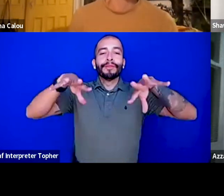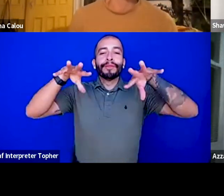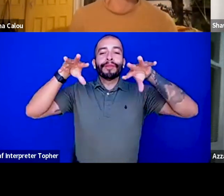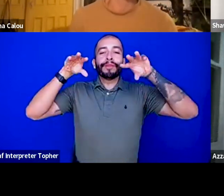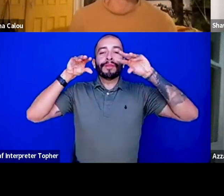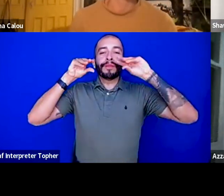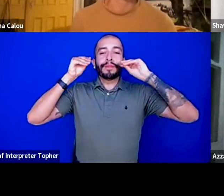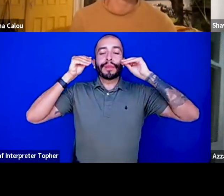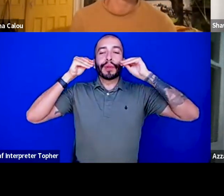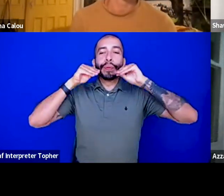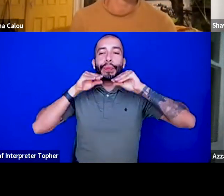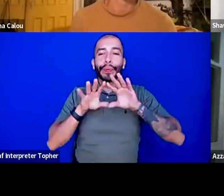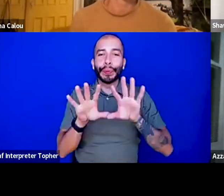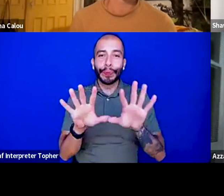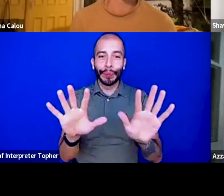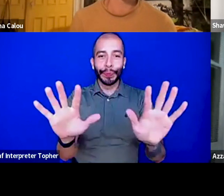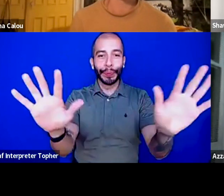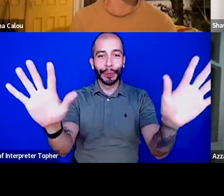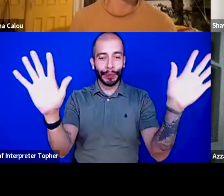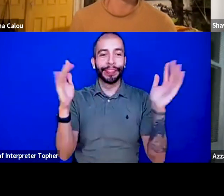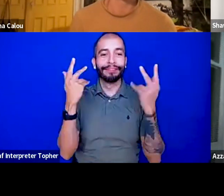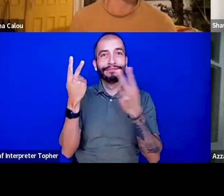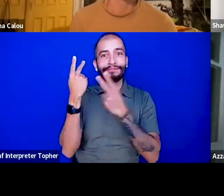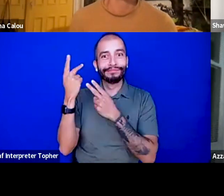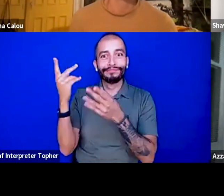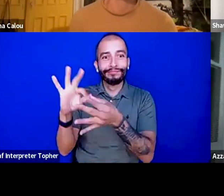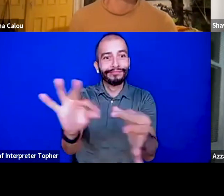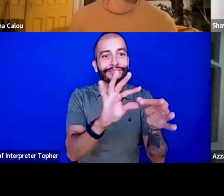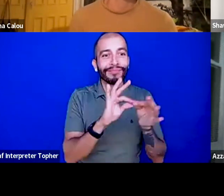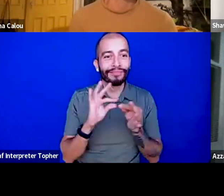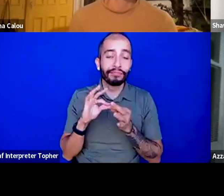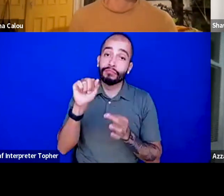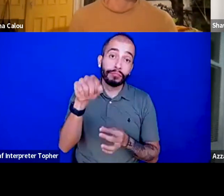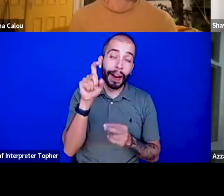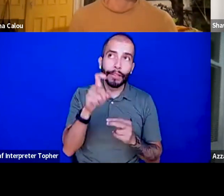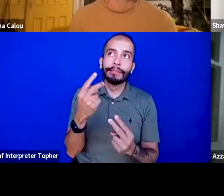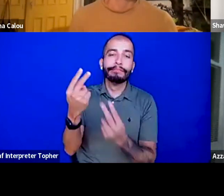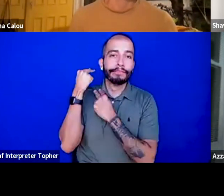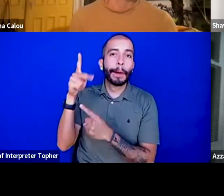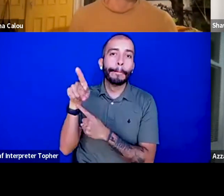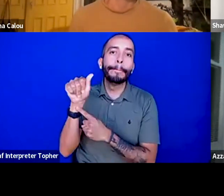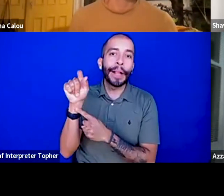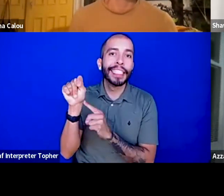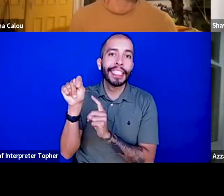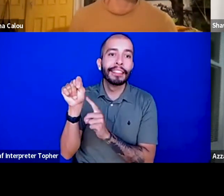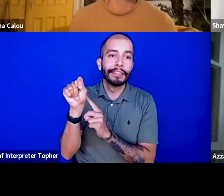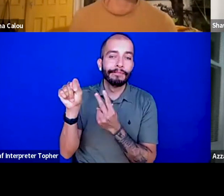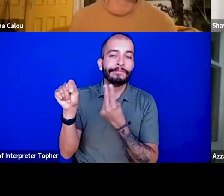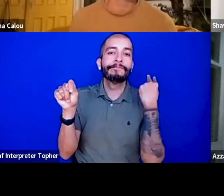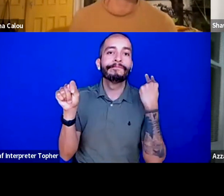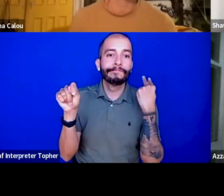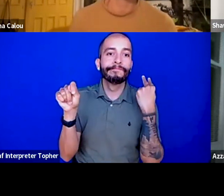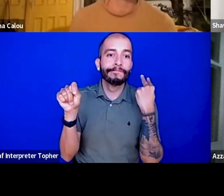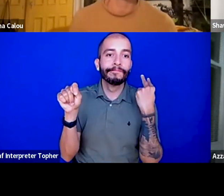Yes, we need to contend with the past. And I want to pass now to TL to talk a bit